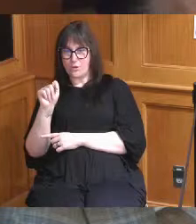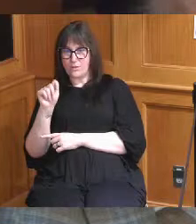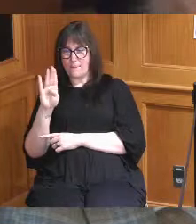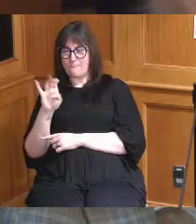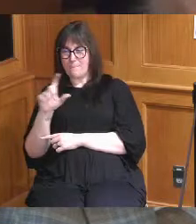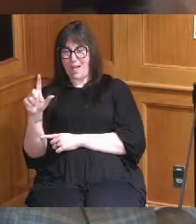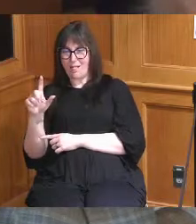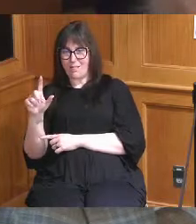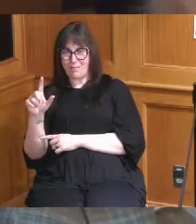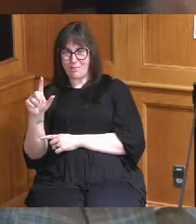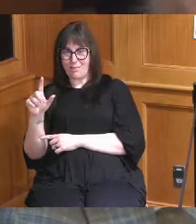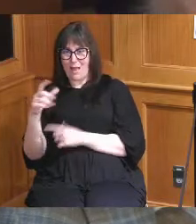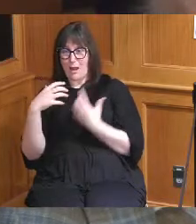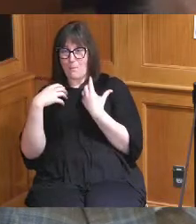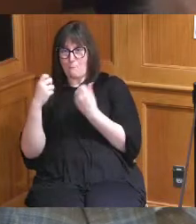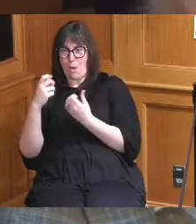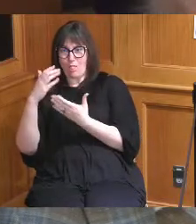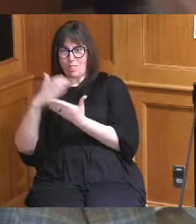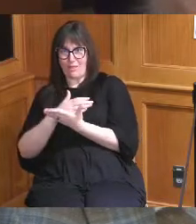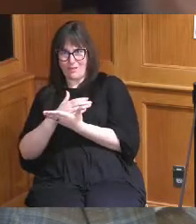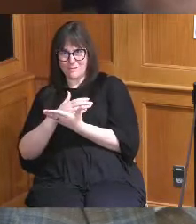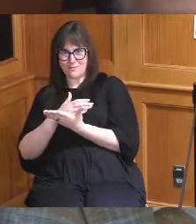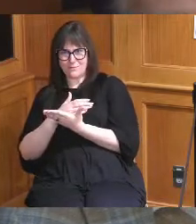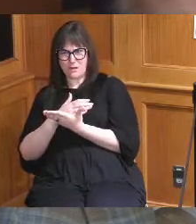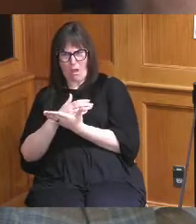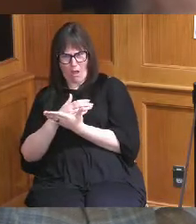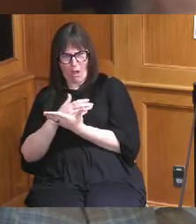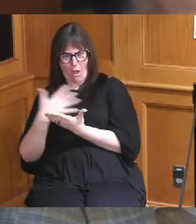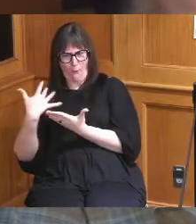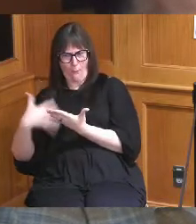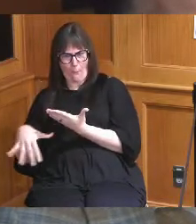a bold list that actually